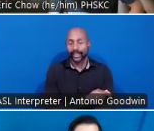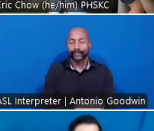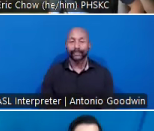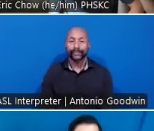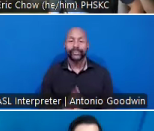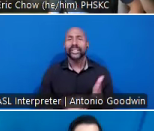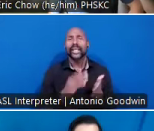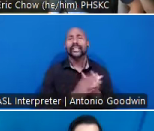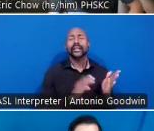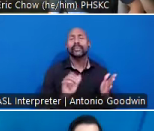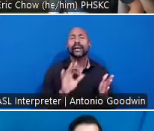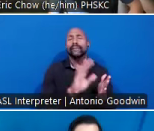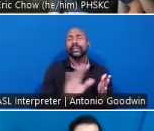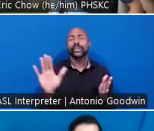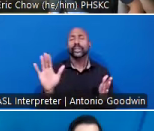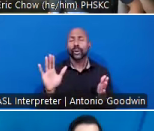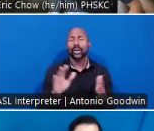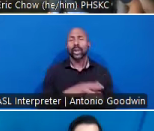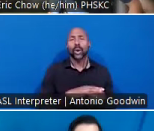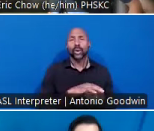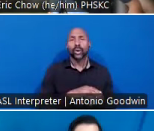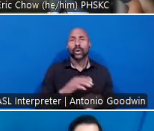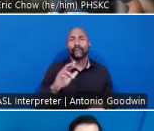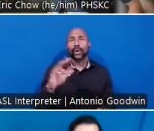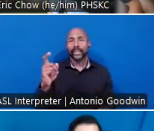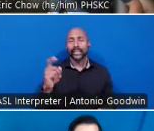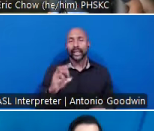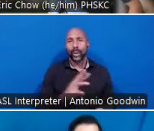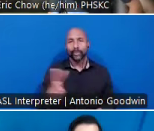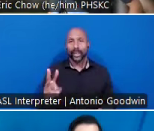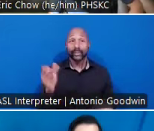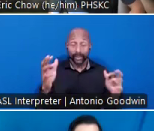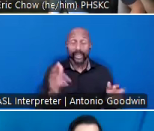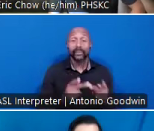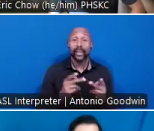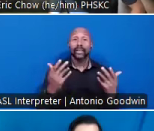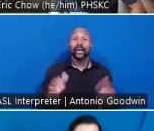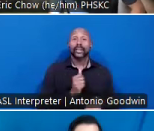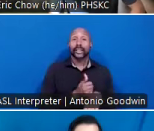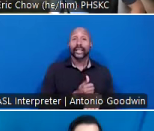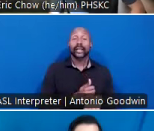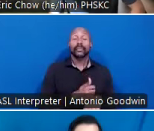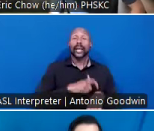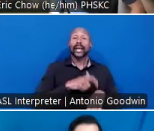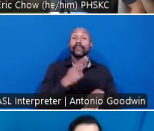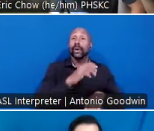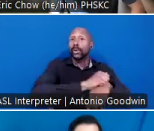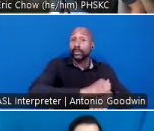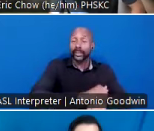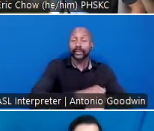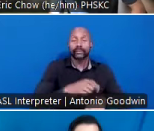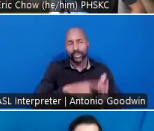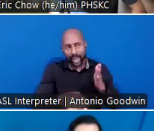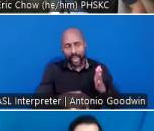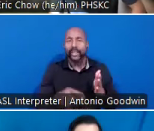pharmacy websites, you can many places are now accepting appointment reservations. So you should go ahead and check to